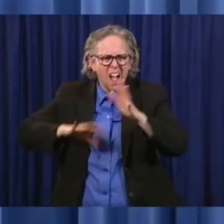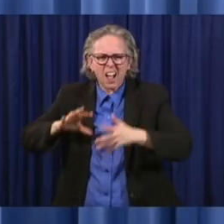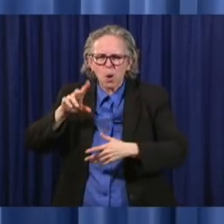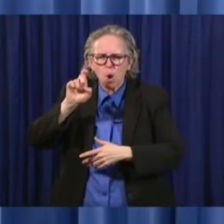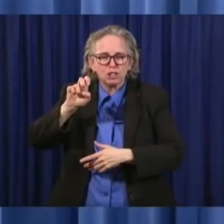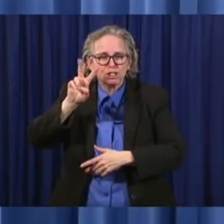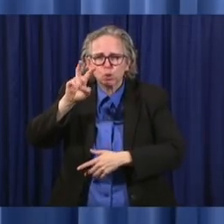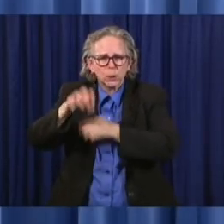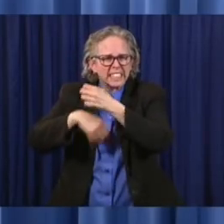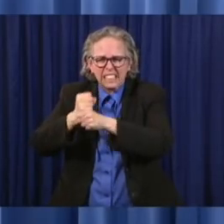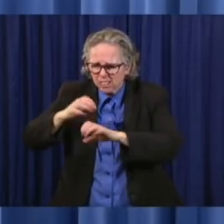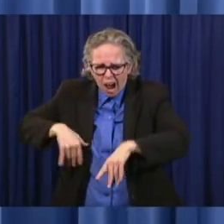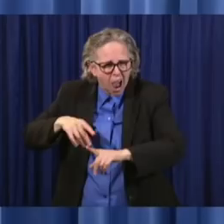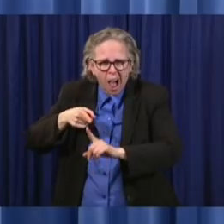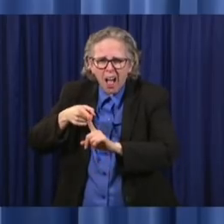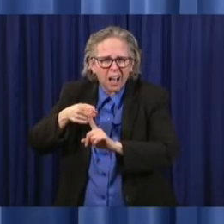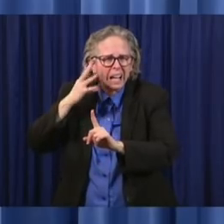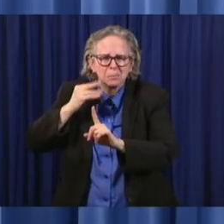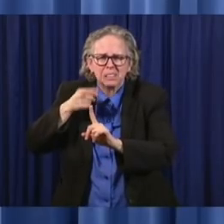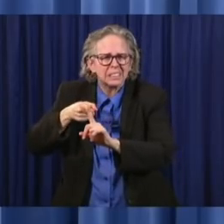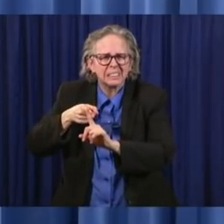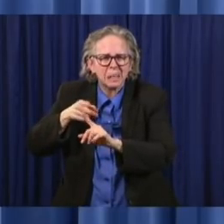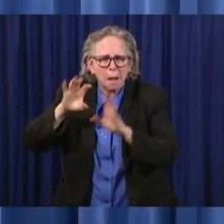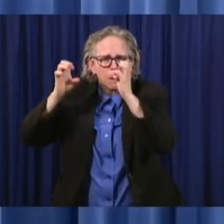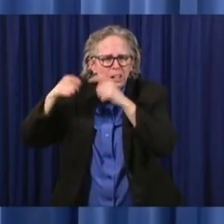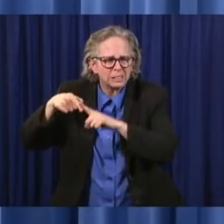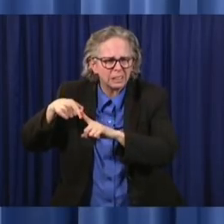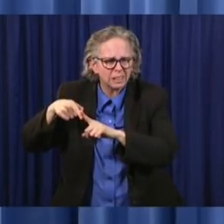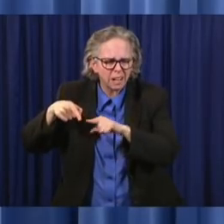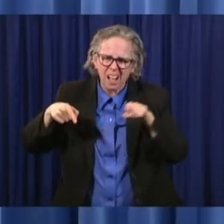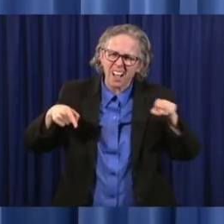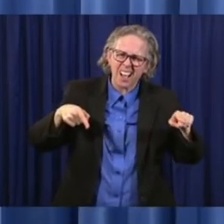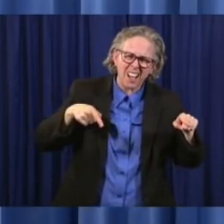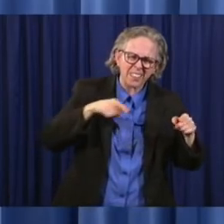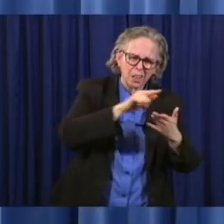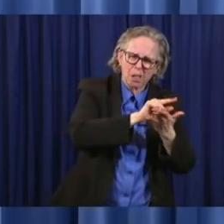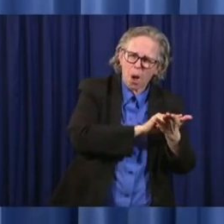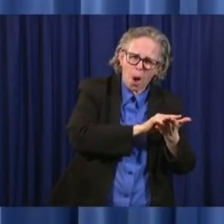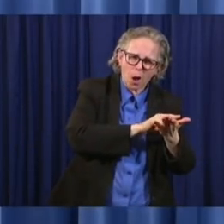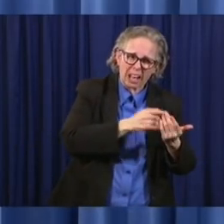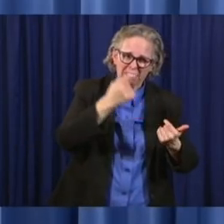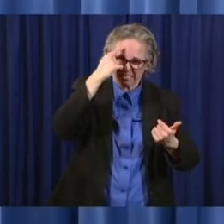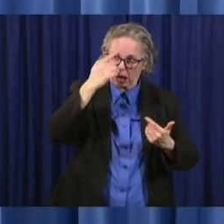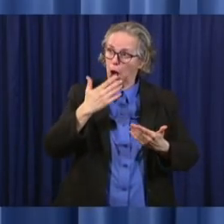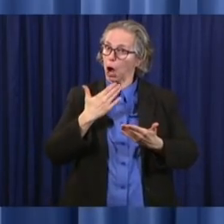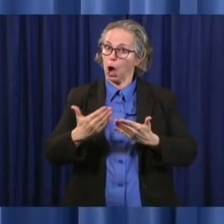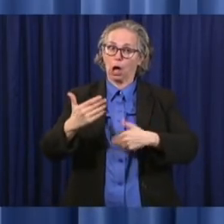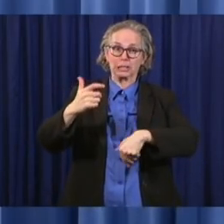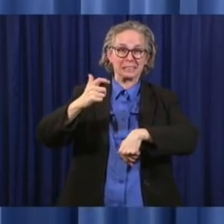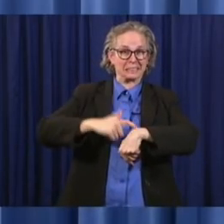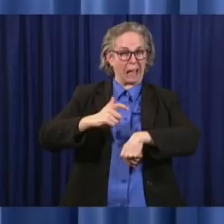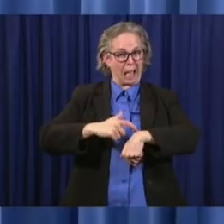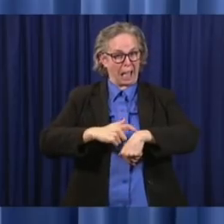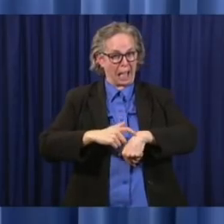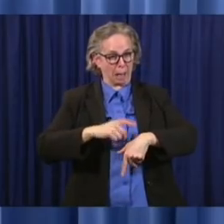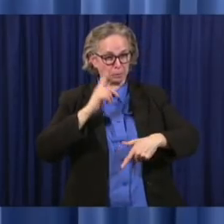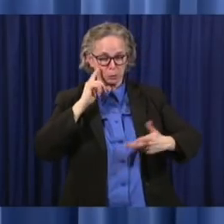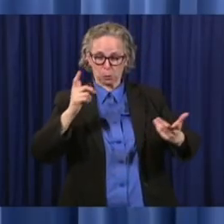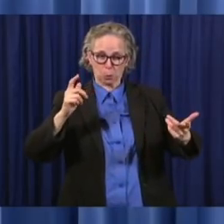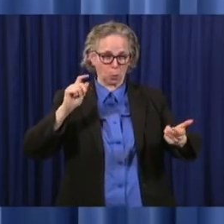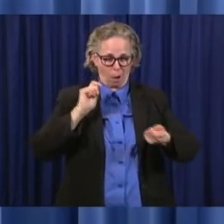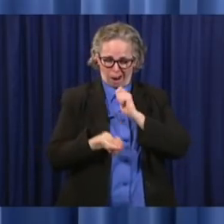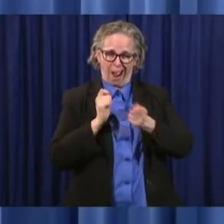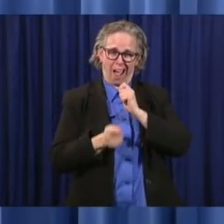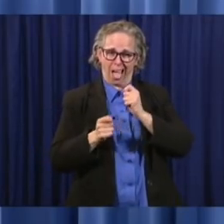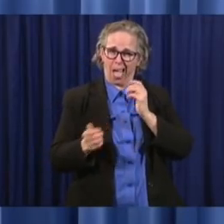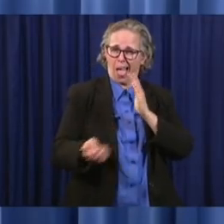So I don't understand why anyone would think that this is a great time to be changing the